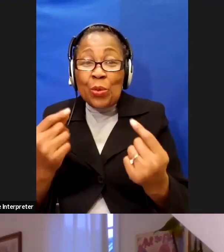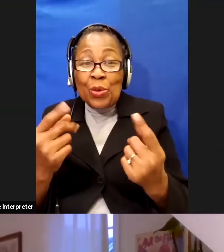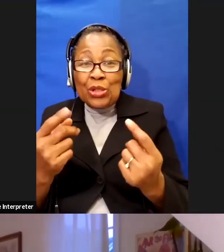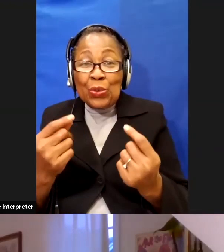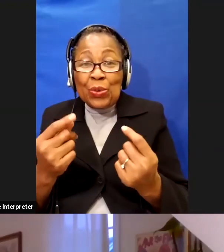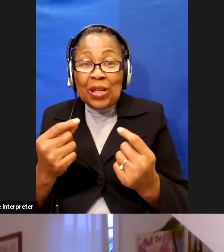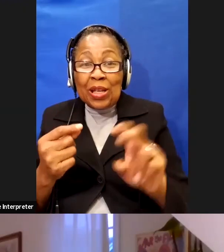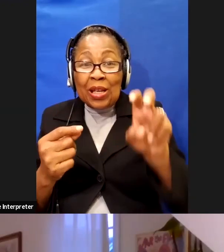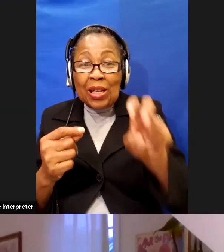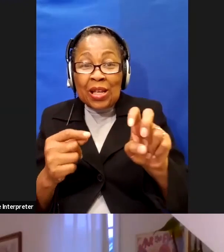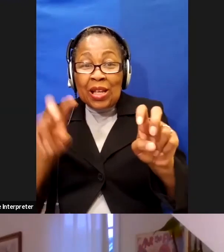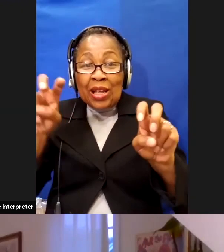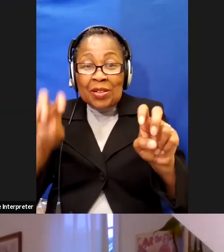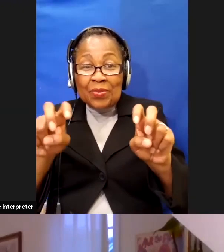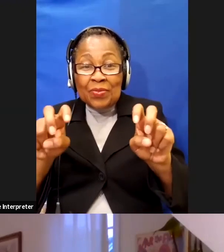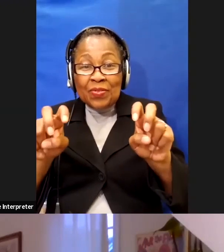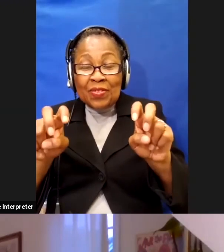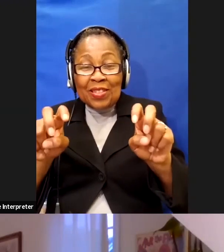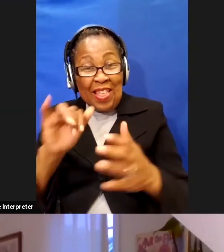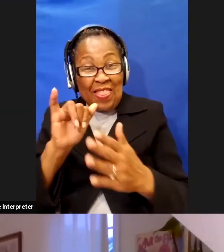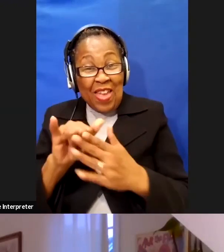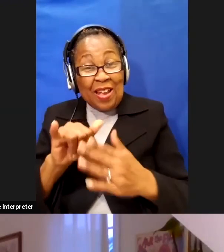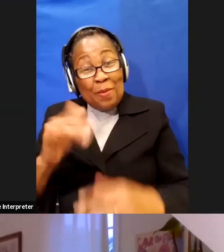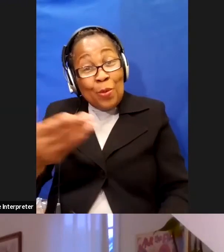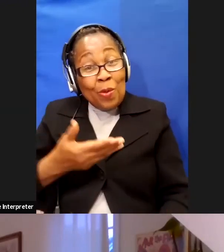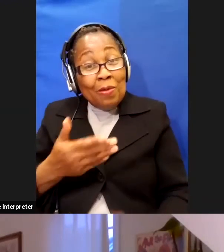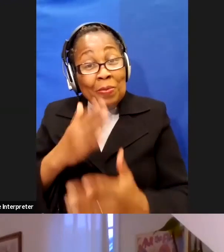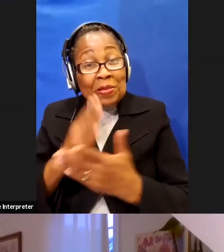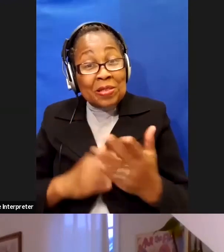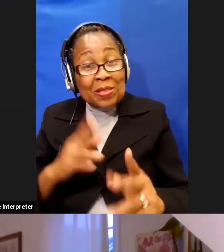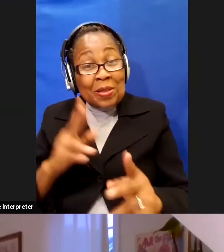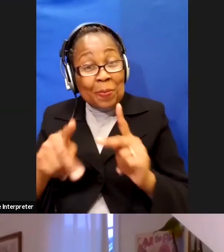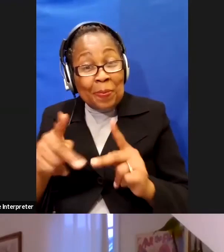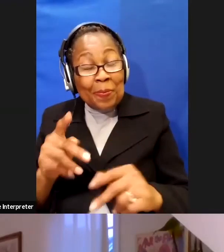further apart from one another. That can be very welcoming to some populations.